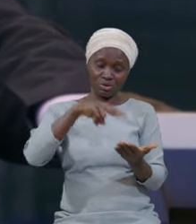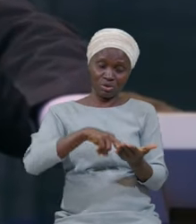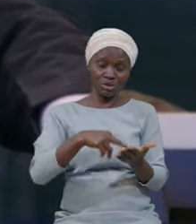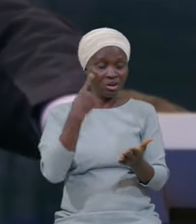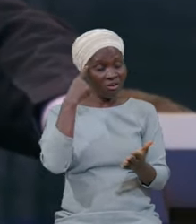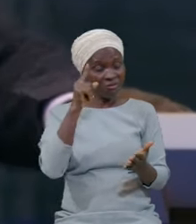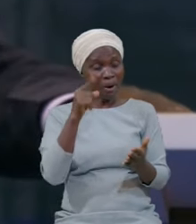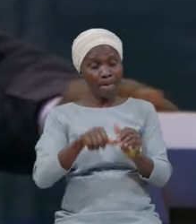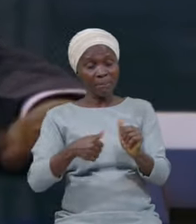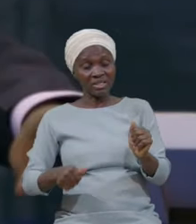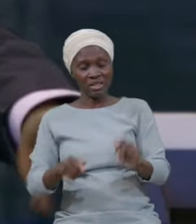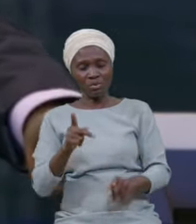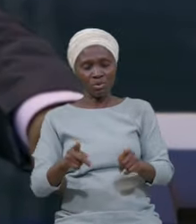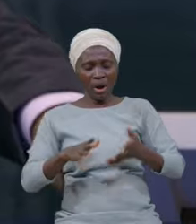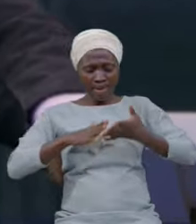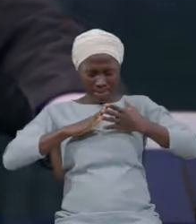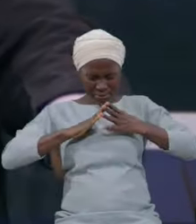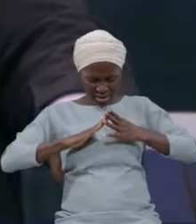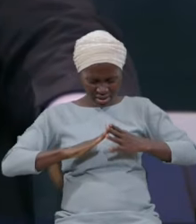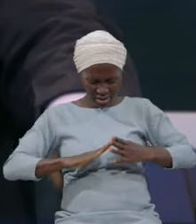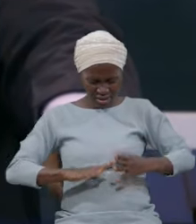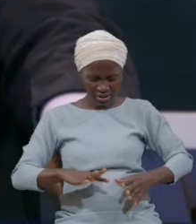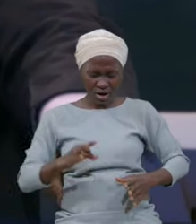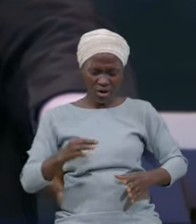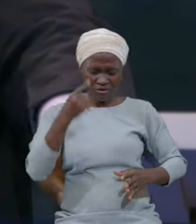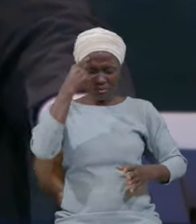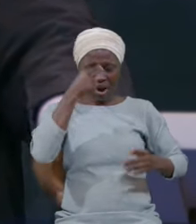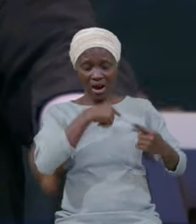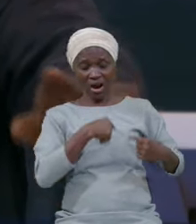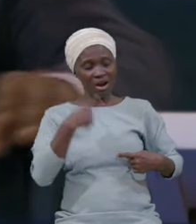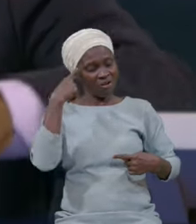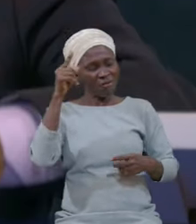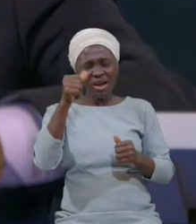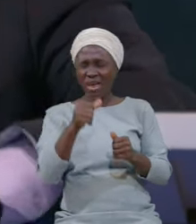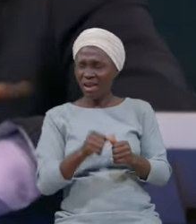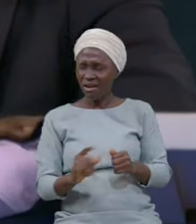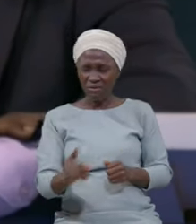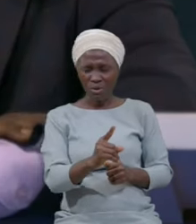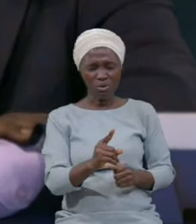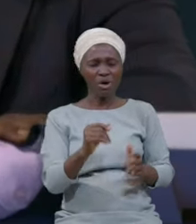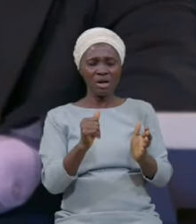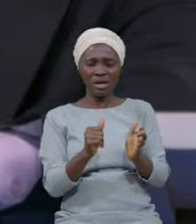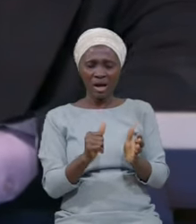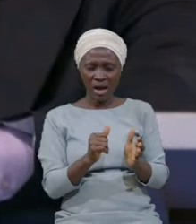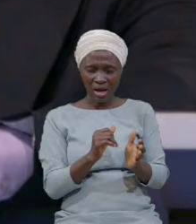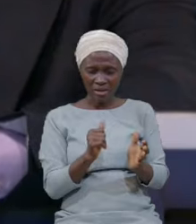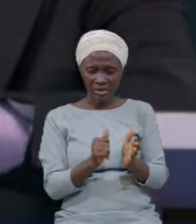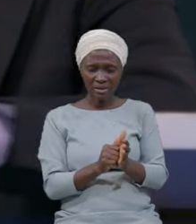to everyone that receives Christ as the Prince of Peace in their lives right now.